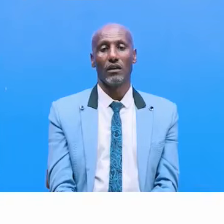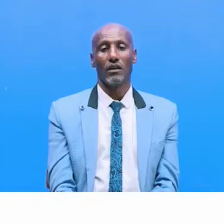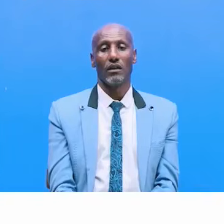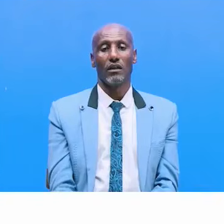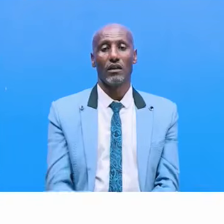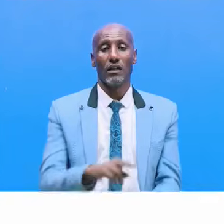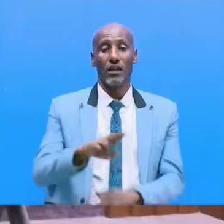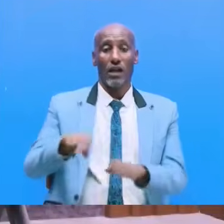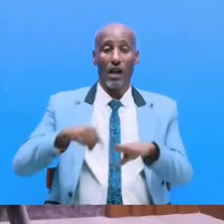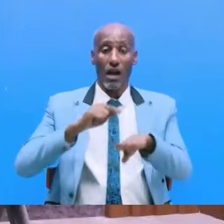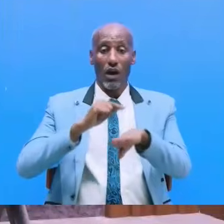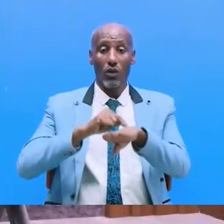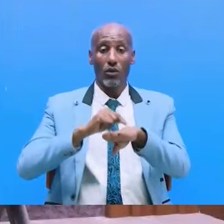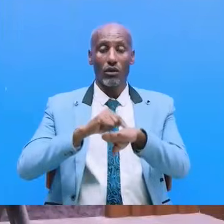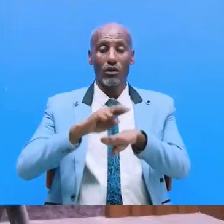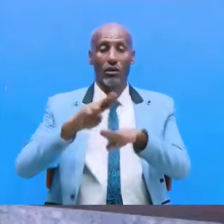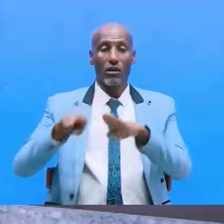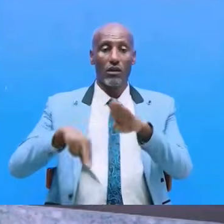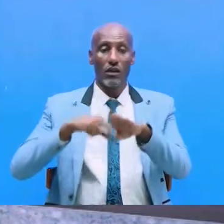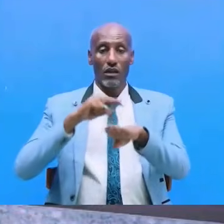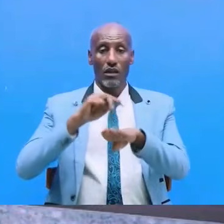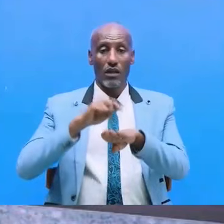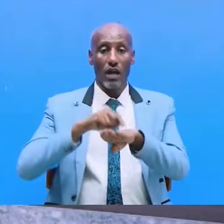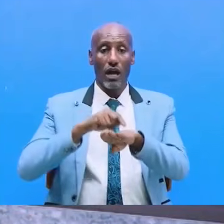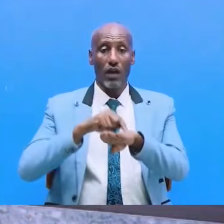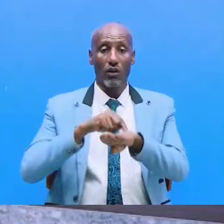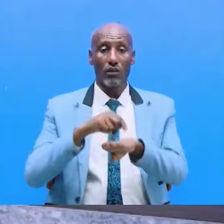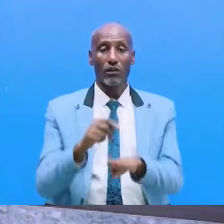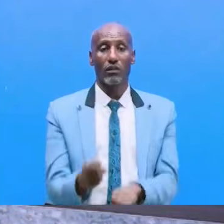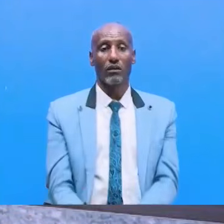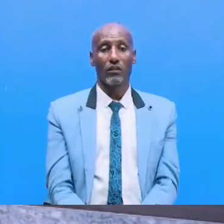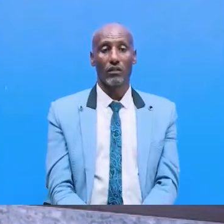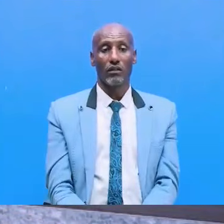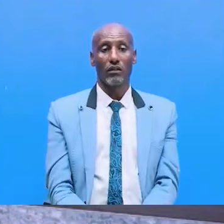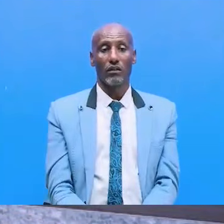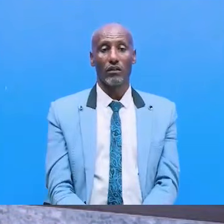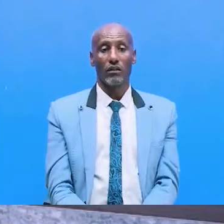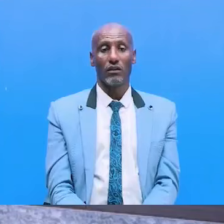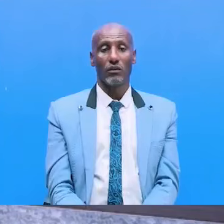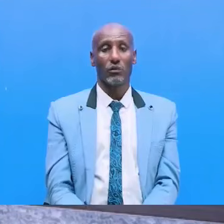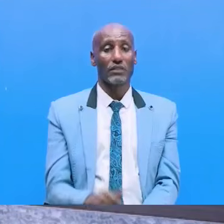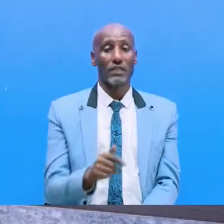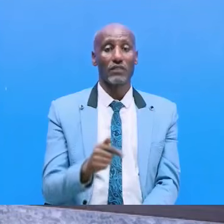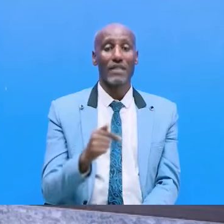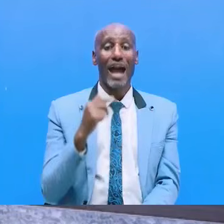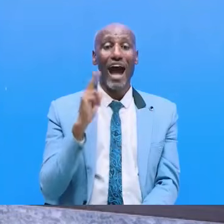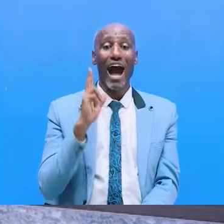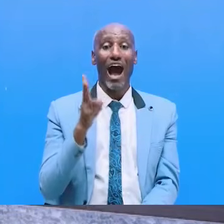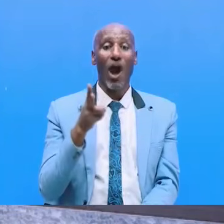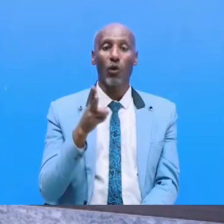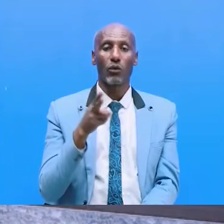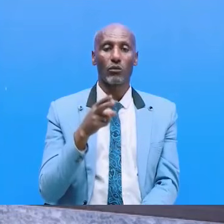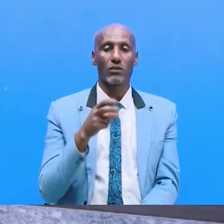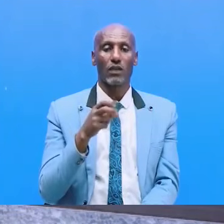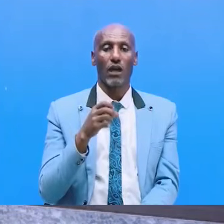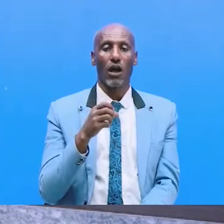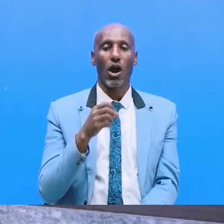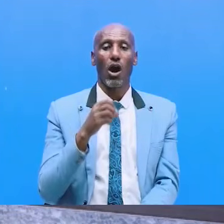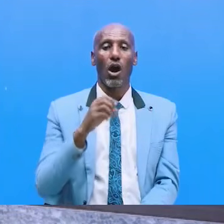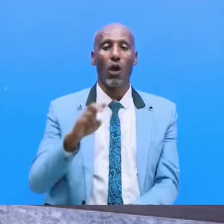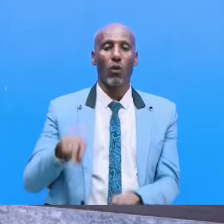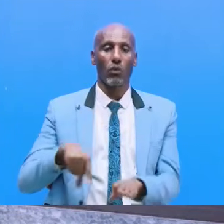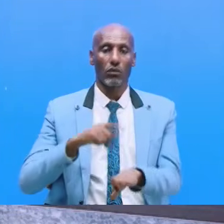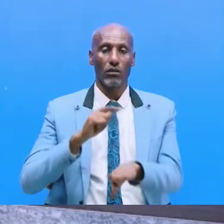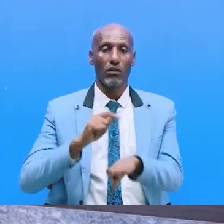Hour. So when we come to this word, we are not reading this word hour. We are not saying student. What we call